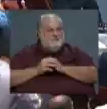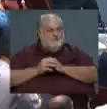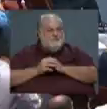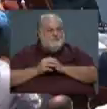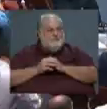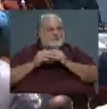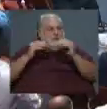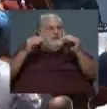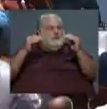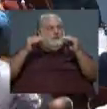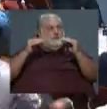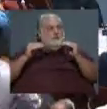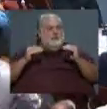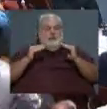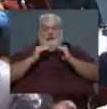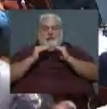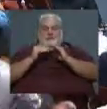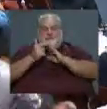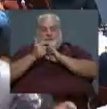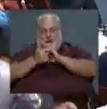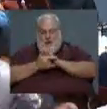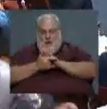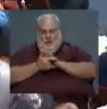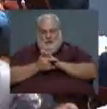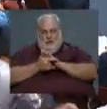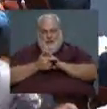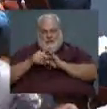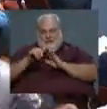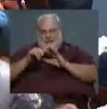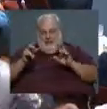Yeah, let's go ahead and take that next since we're on this topic.